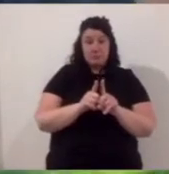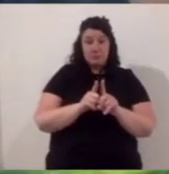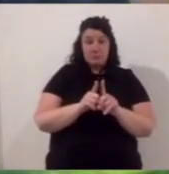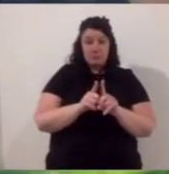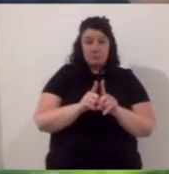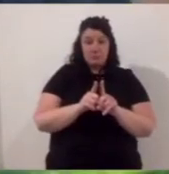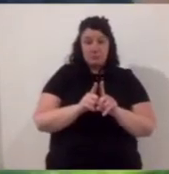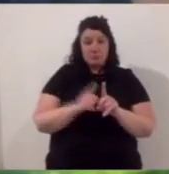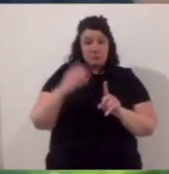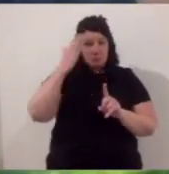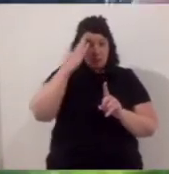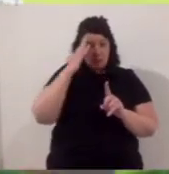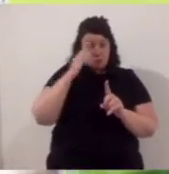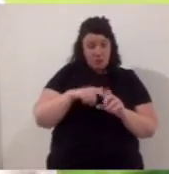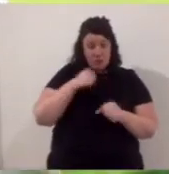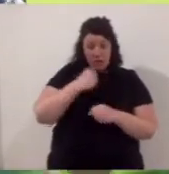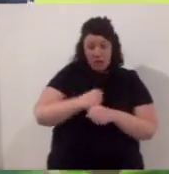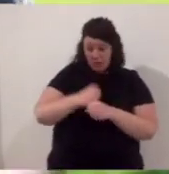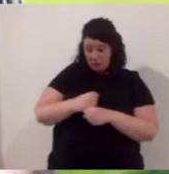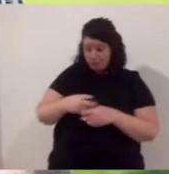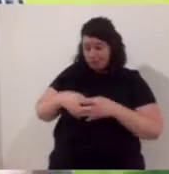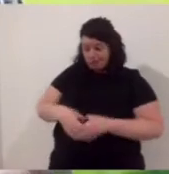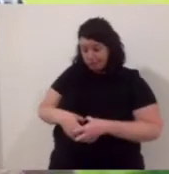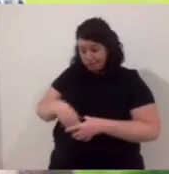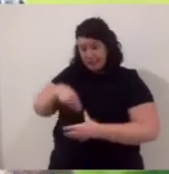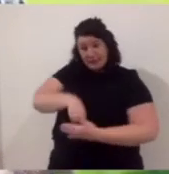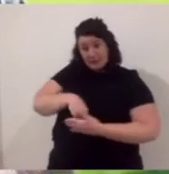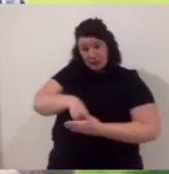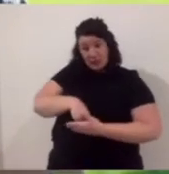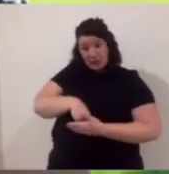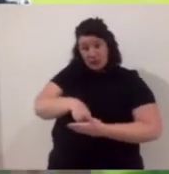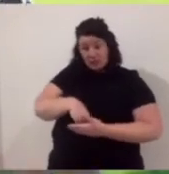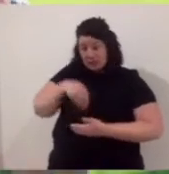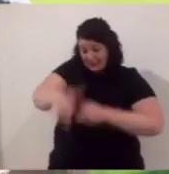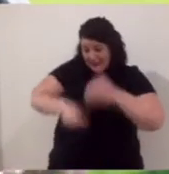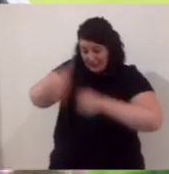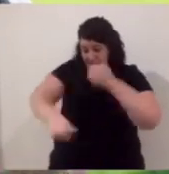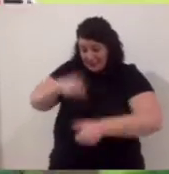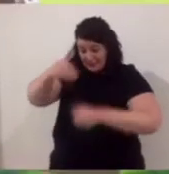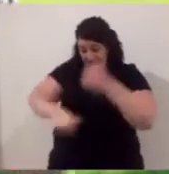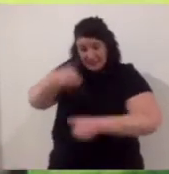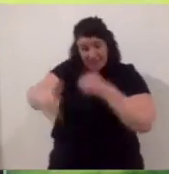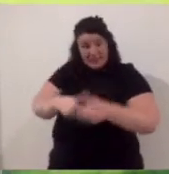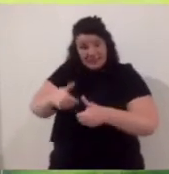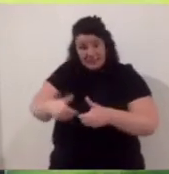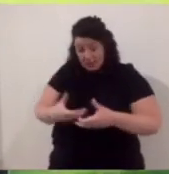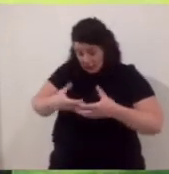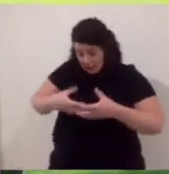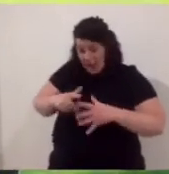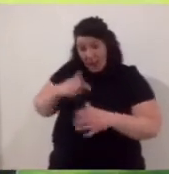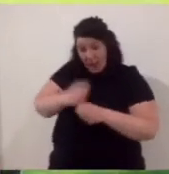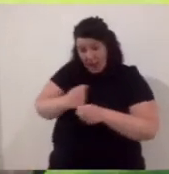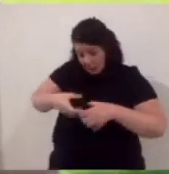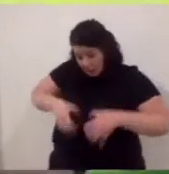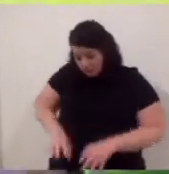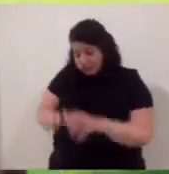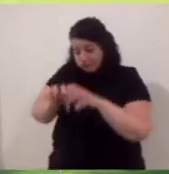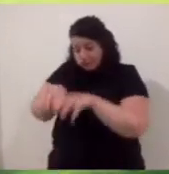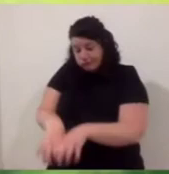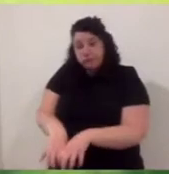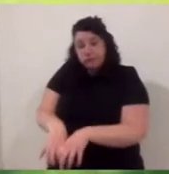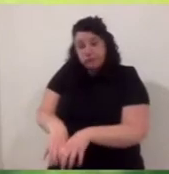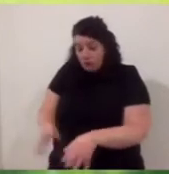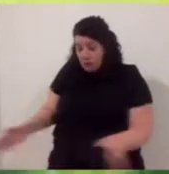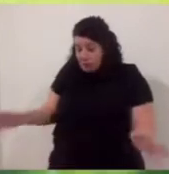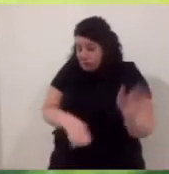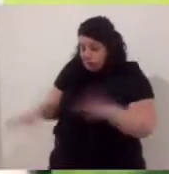that dad has to do with the young. Now, mum carries those eggs inside her, and at the right time, she'll dig a hole, a burrow, and she'll lay those